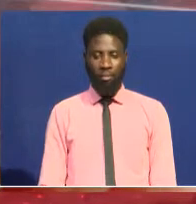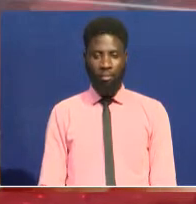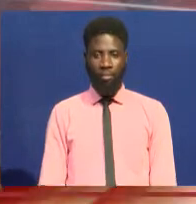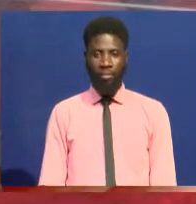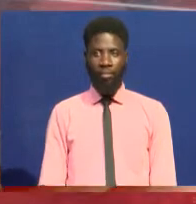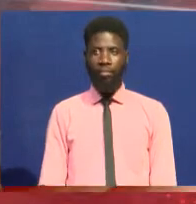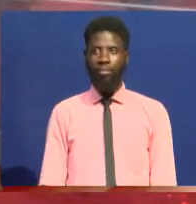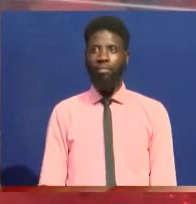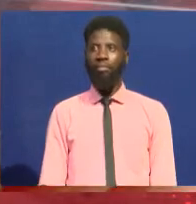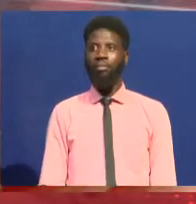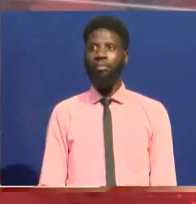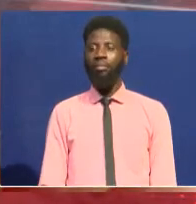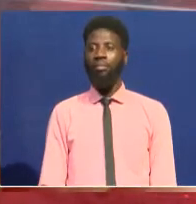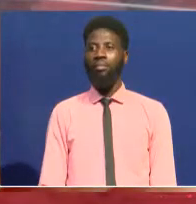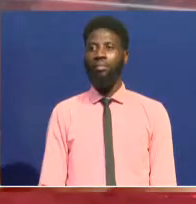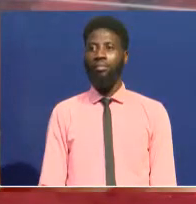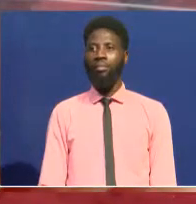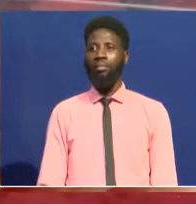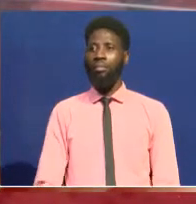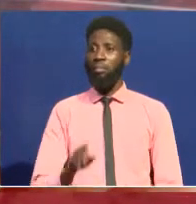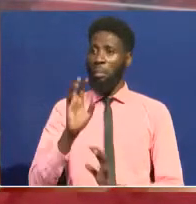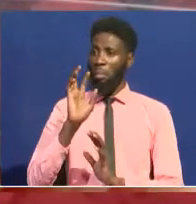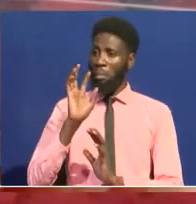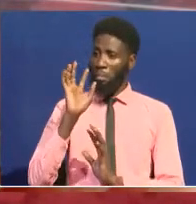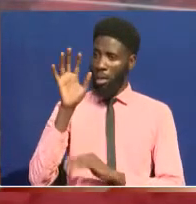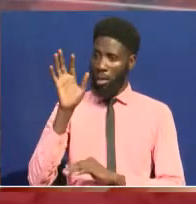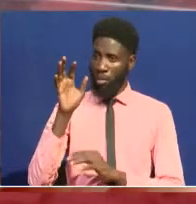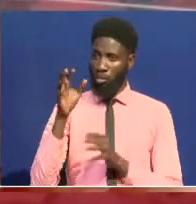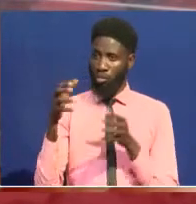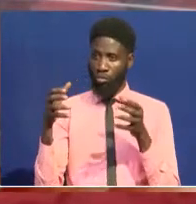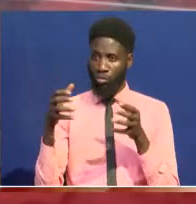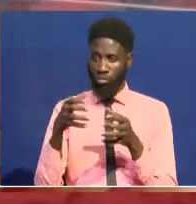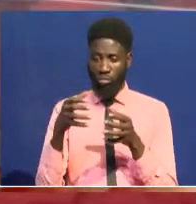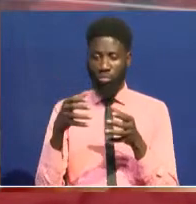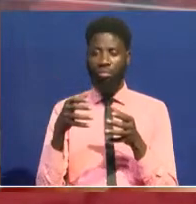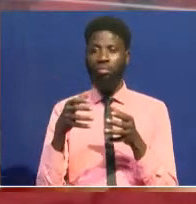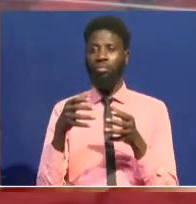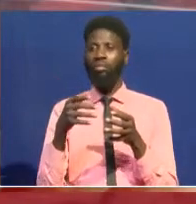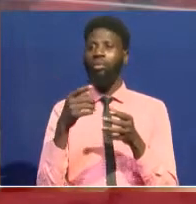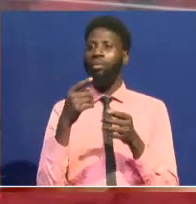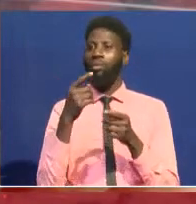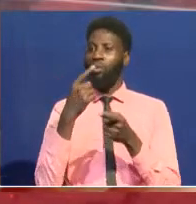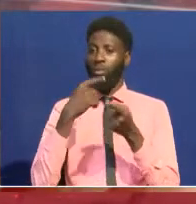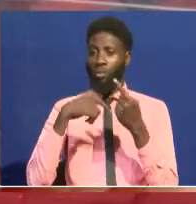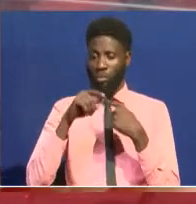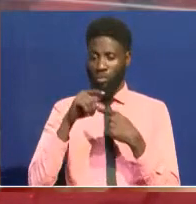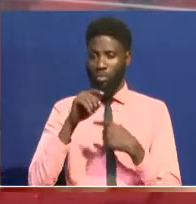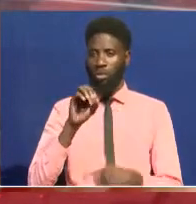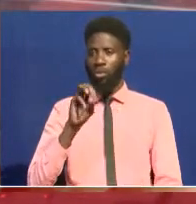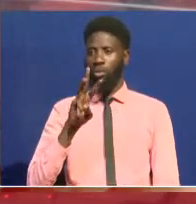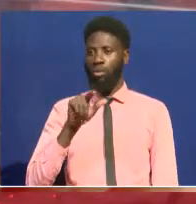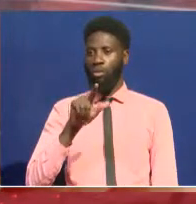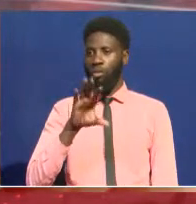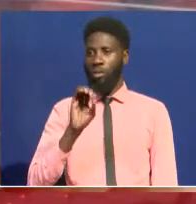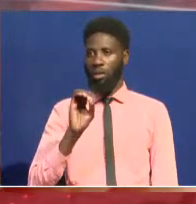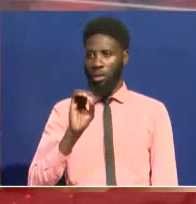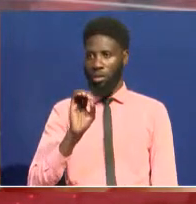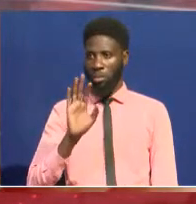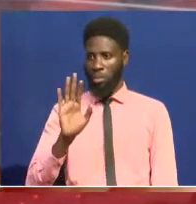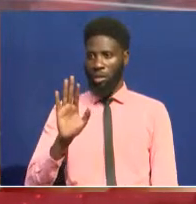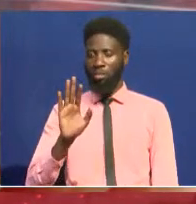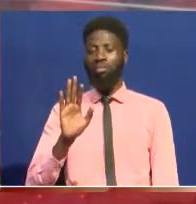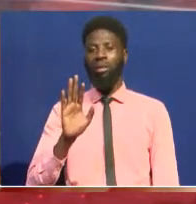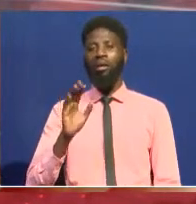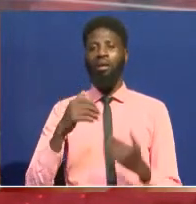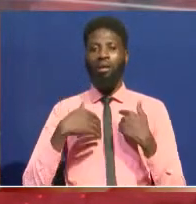Now, Agoro Sare upset Nyanza Region Basketball Champions Onjiko Boys to clinch the inaugural edition of the Eliud Owalo Basketball Championship that brought